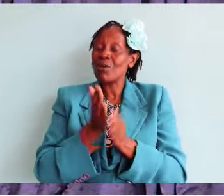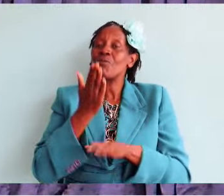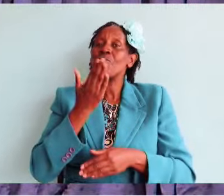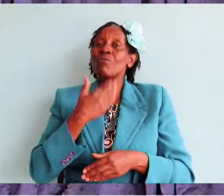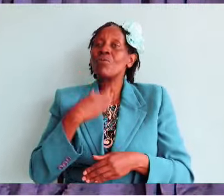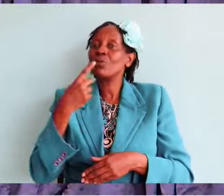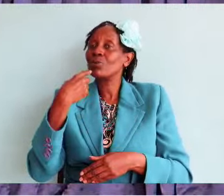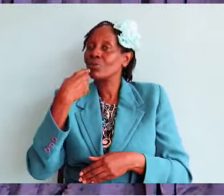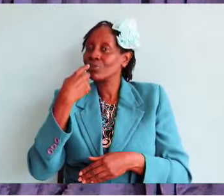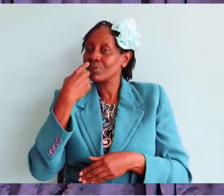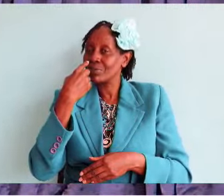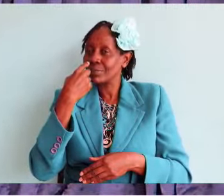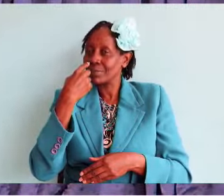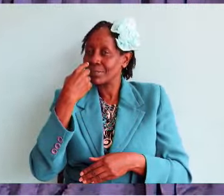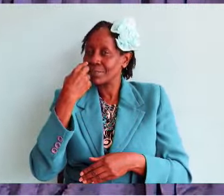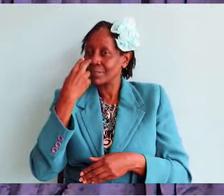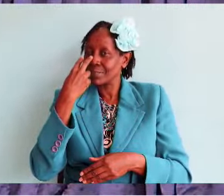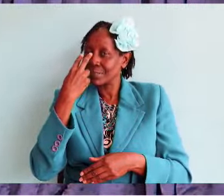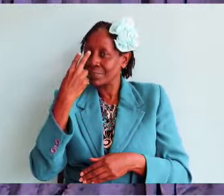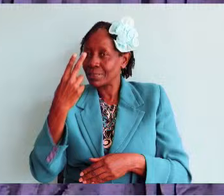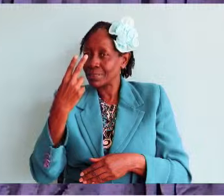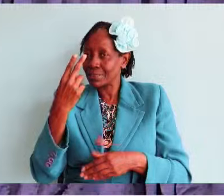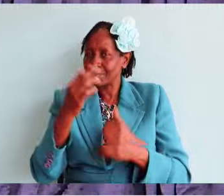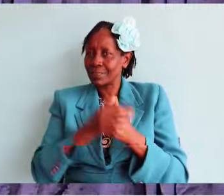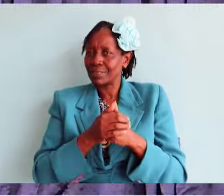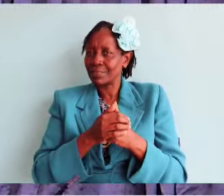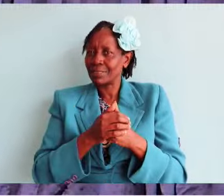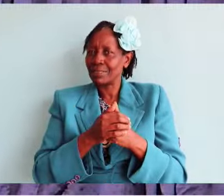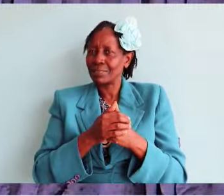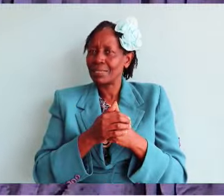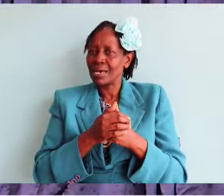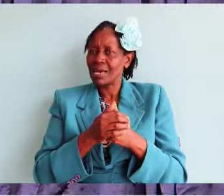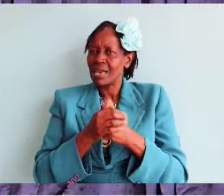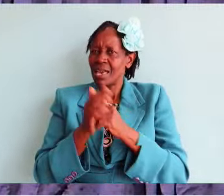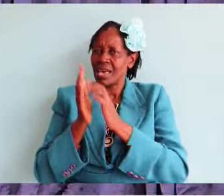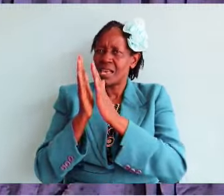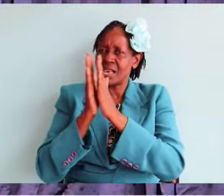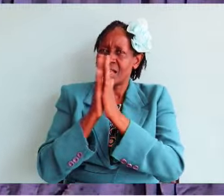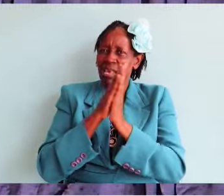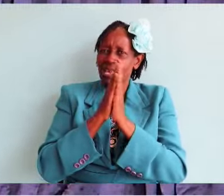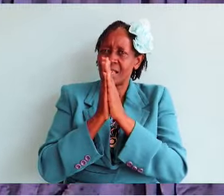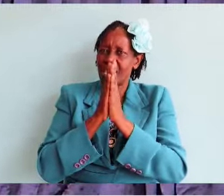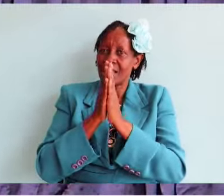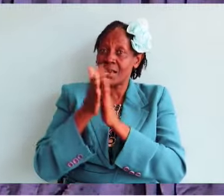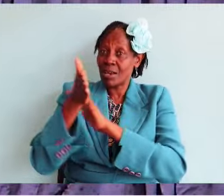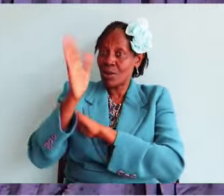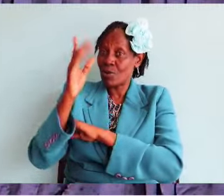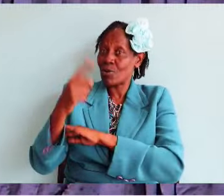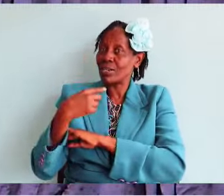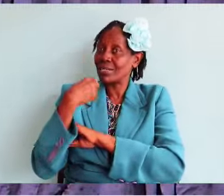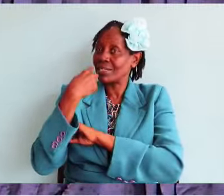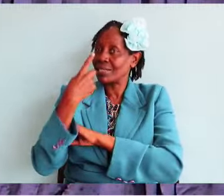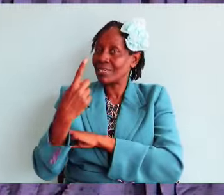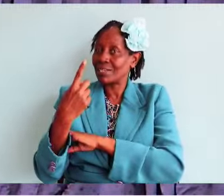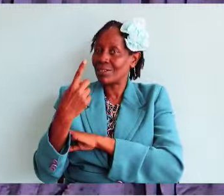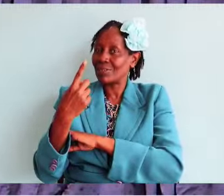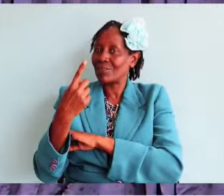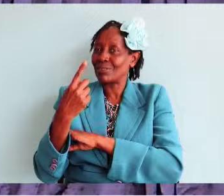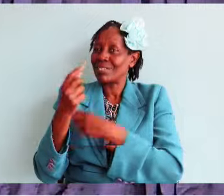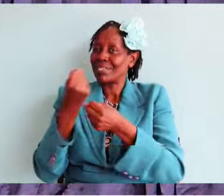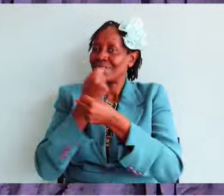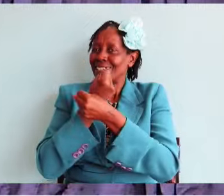connect, because the Bible is just a one story. God is telling a redemptive